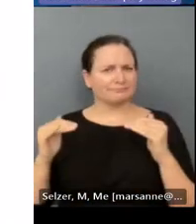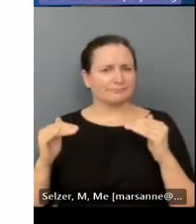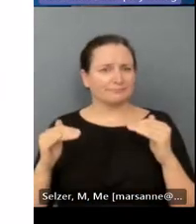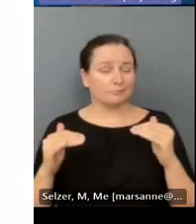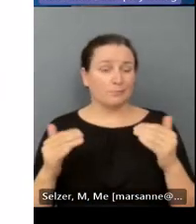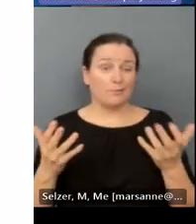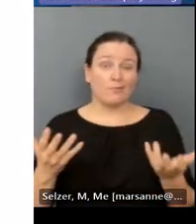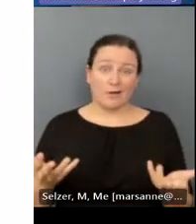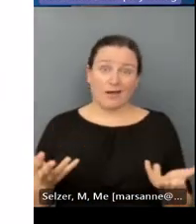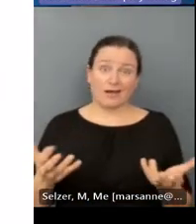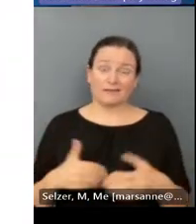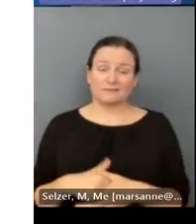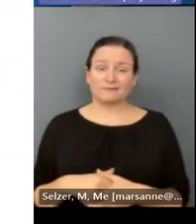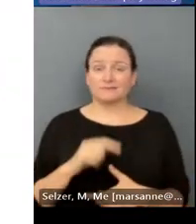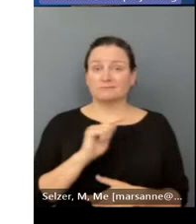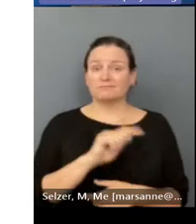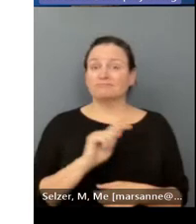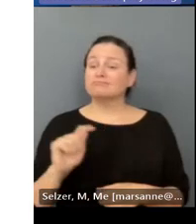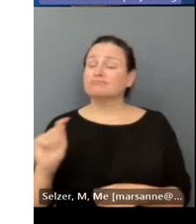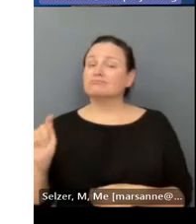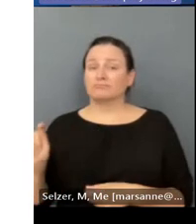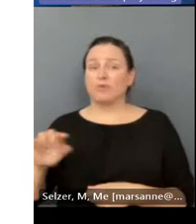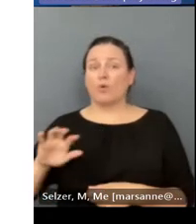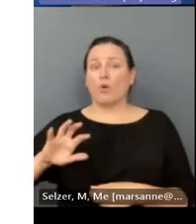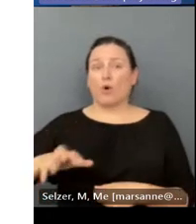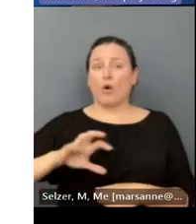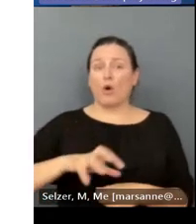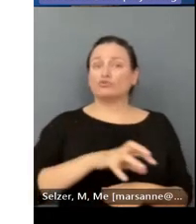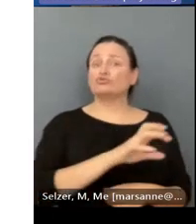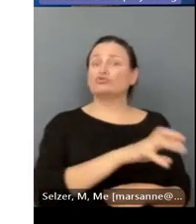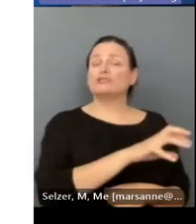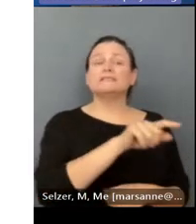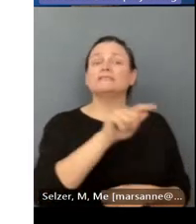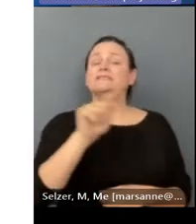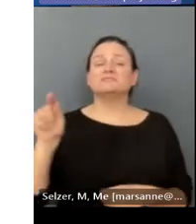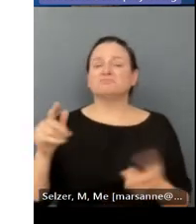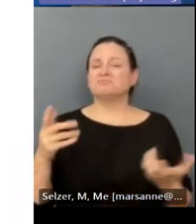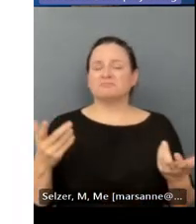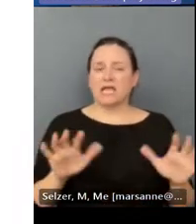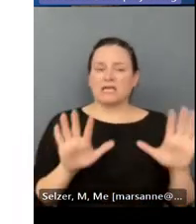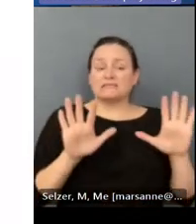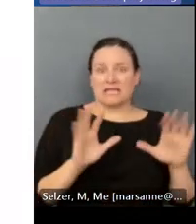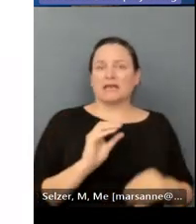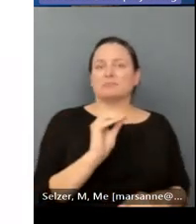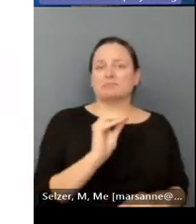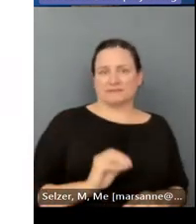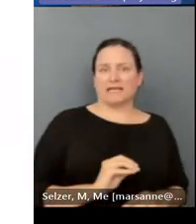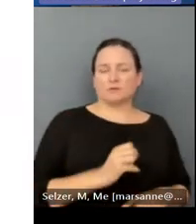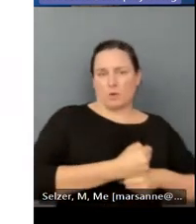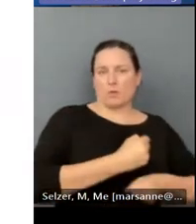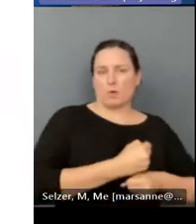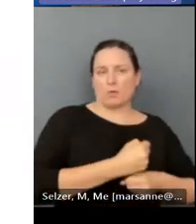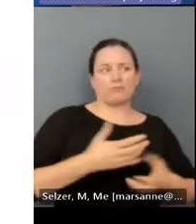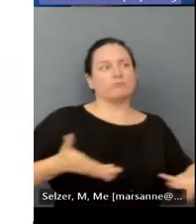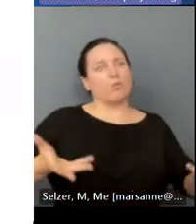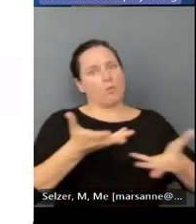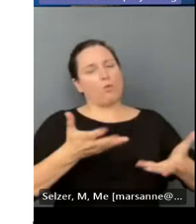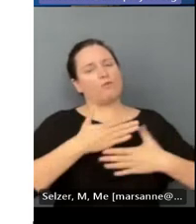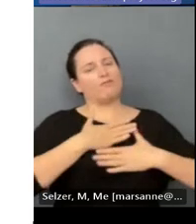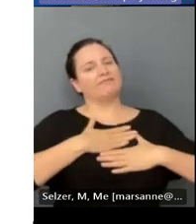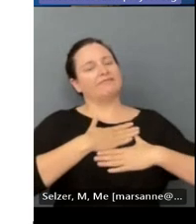countries have laws that make sure everyone is included in the country? In Australia, despite 89% of the children